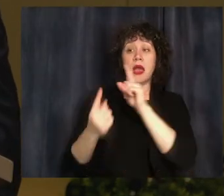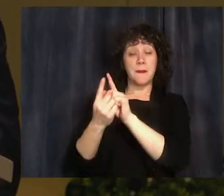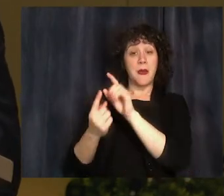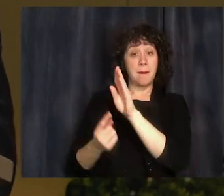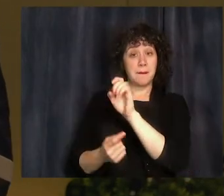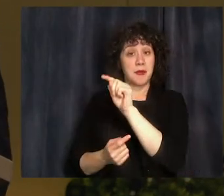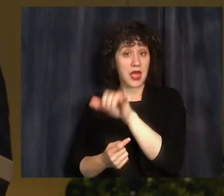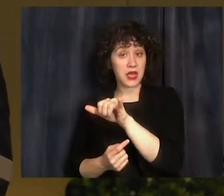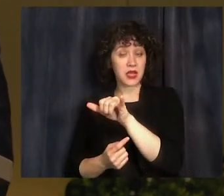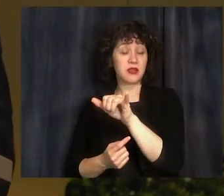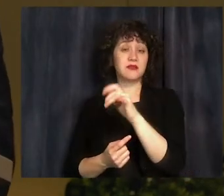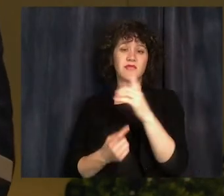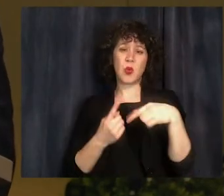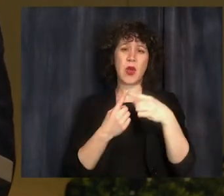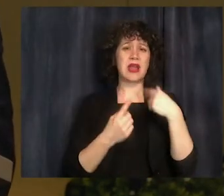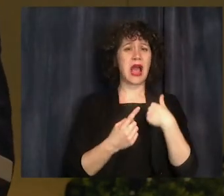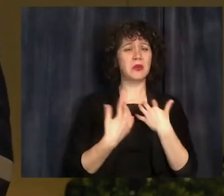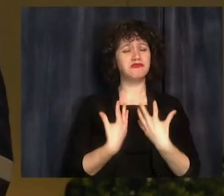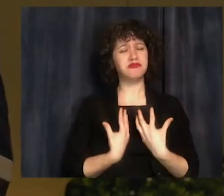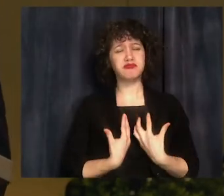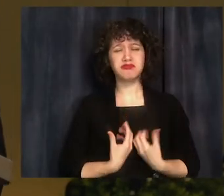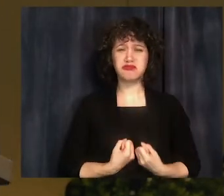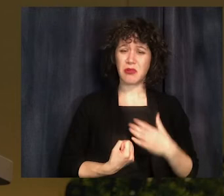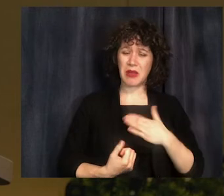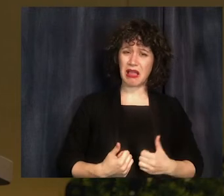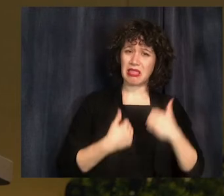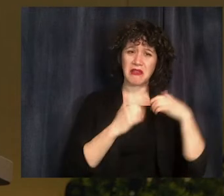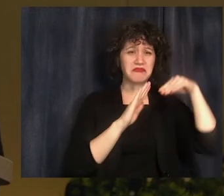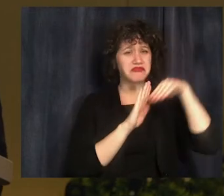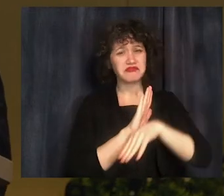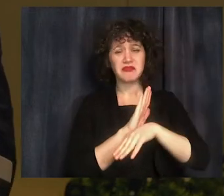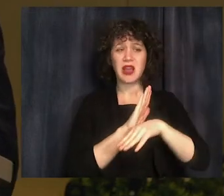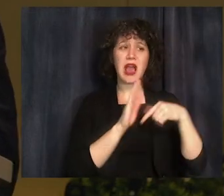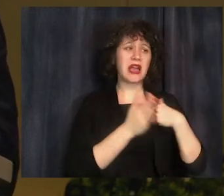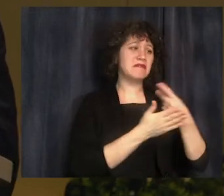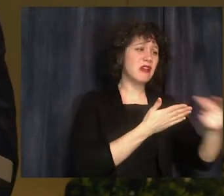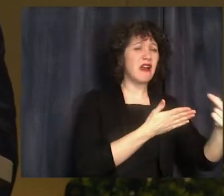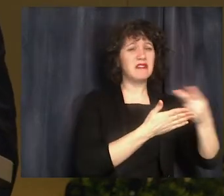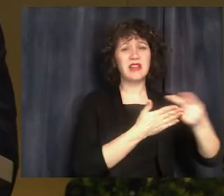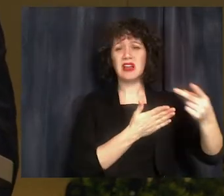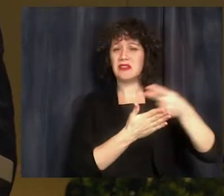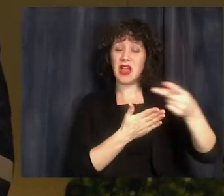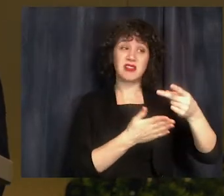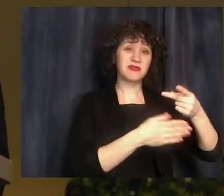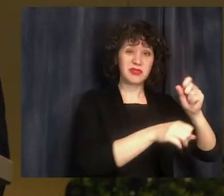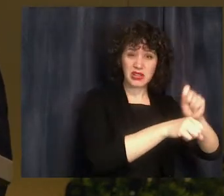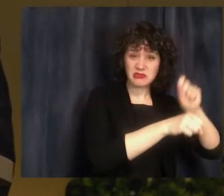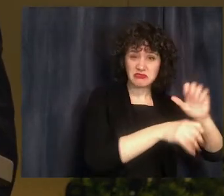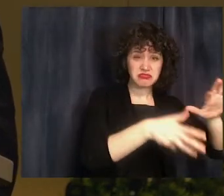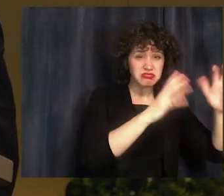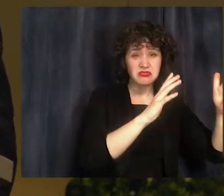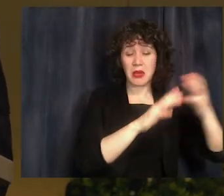I met Betty at one of my life's lowest points. It was a time when I was failing in nearly every aspect of living. My career was snake bit,